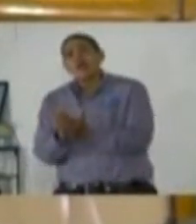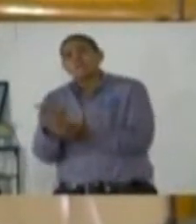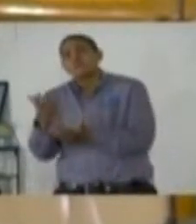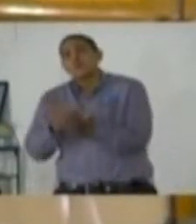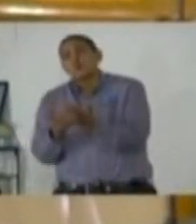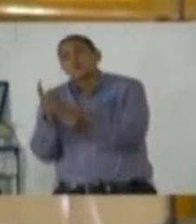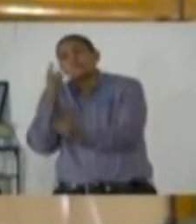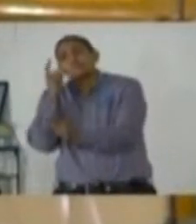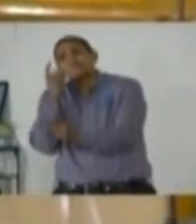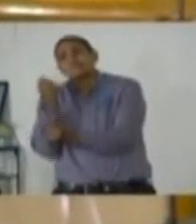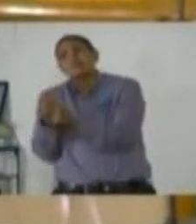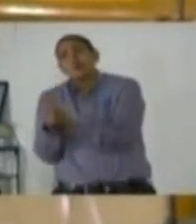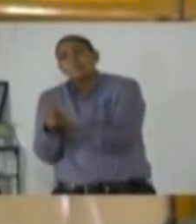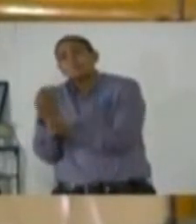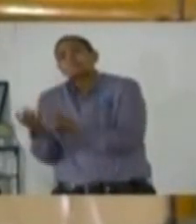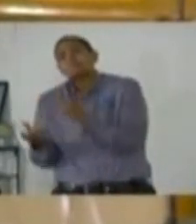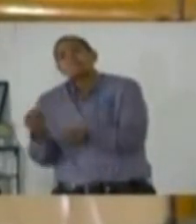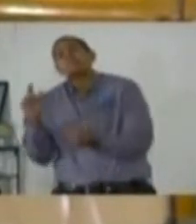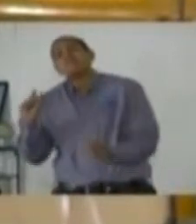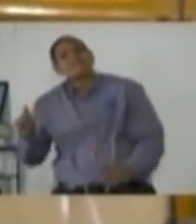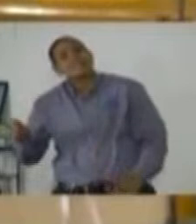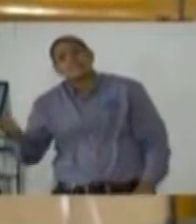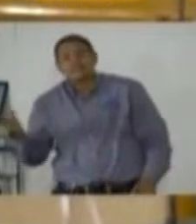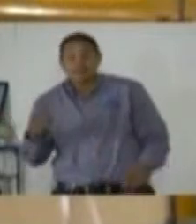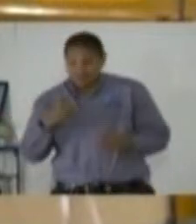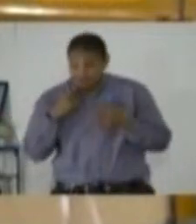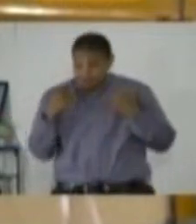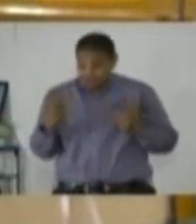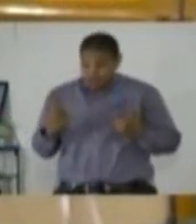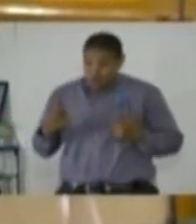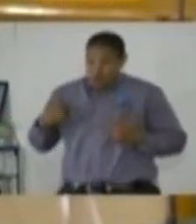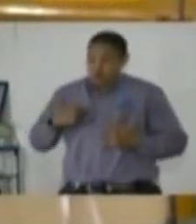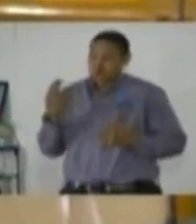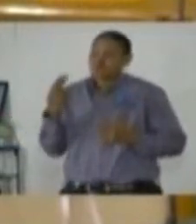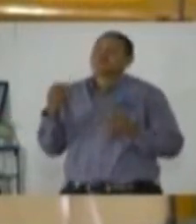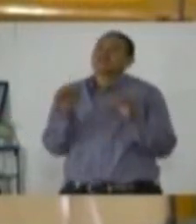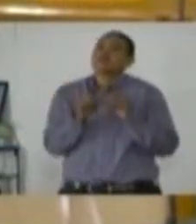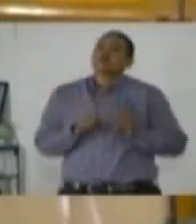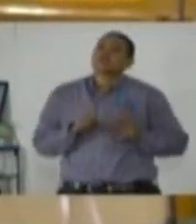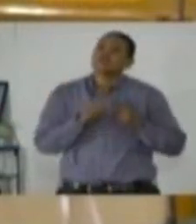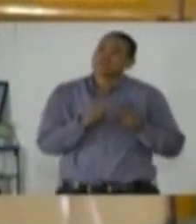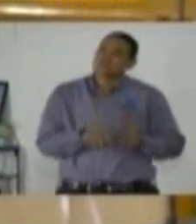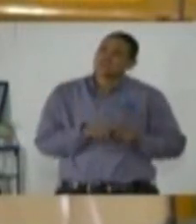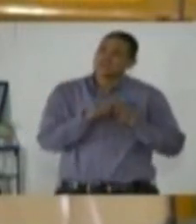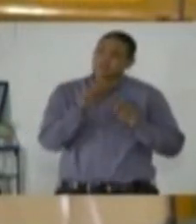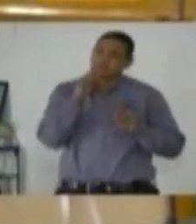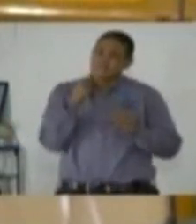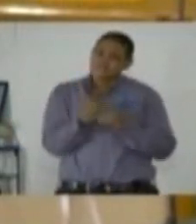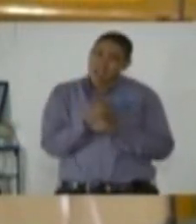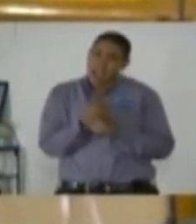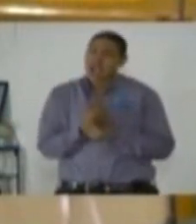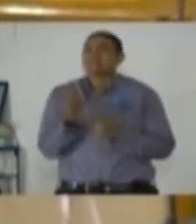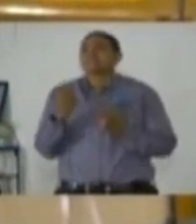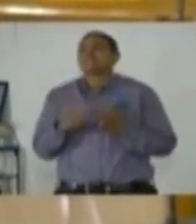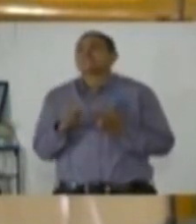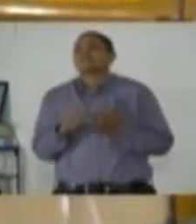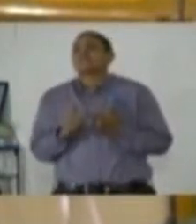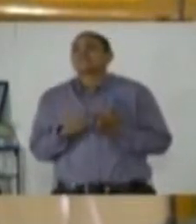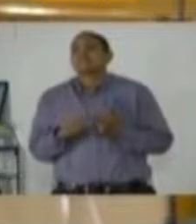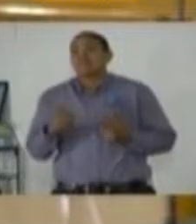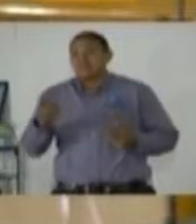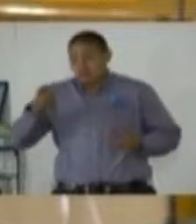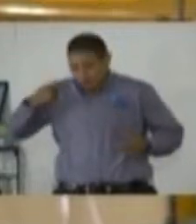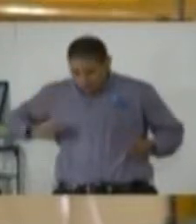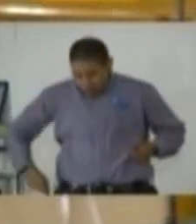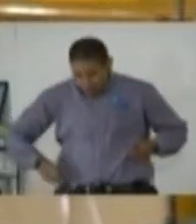period. Even while we continue to use measures that include suspension for fights, metal detectors,